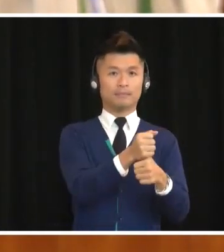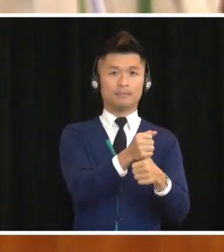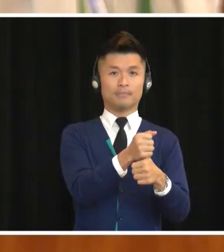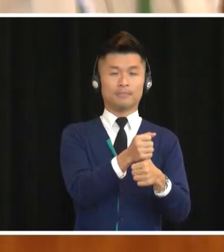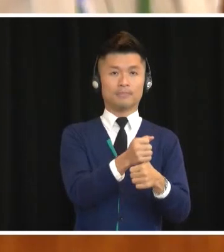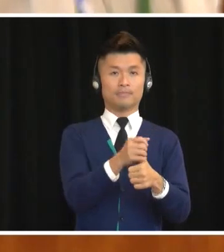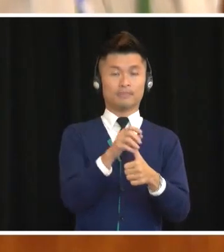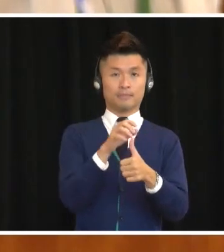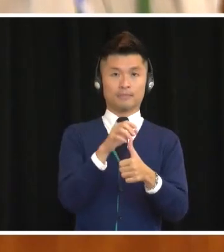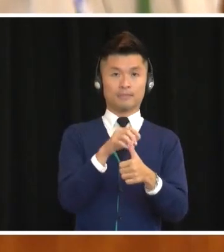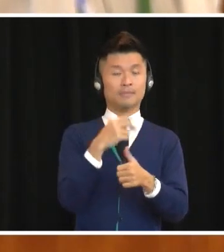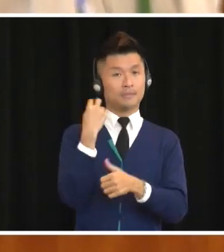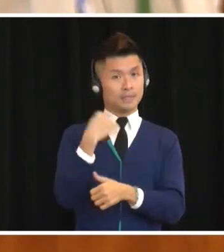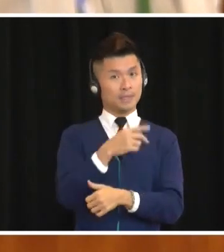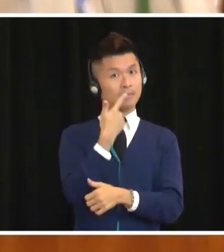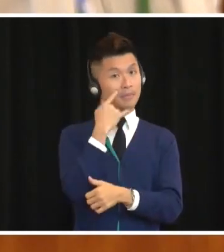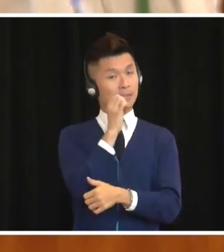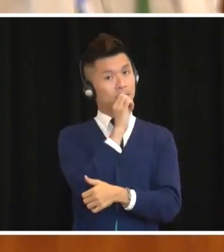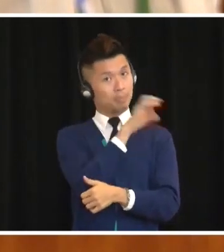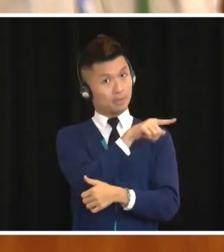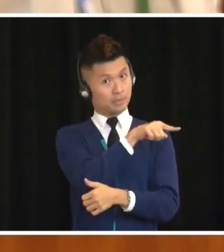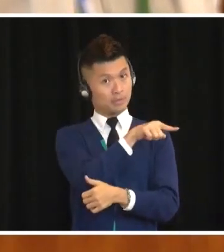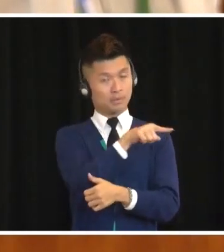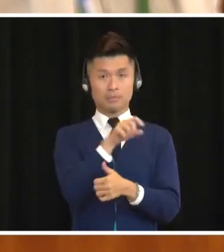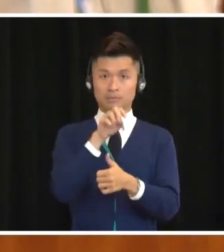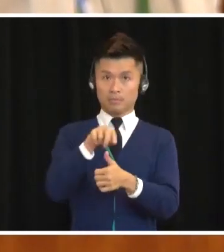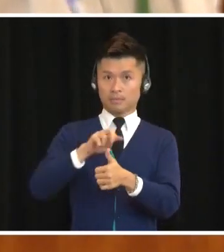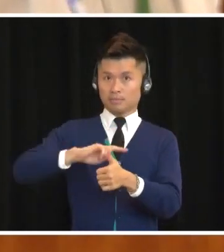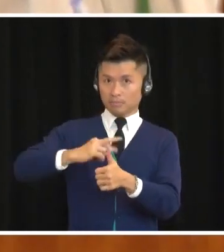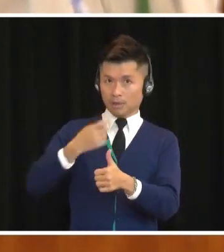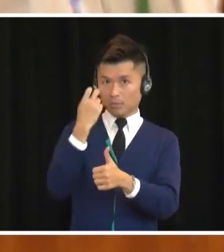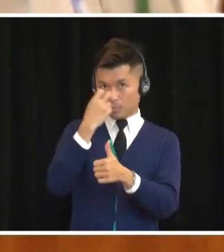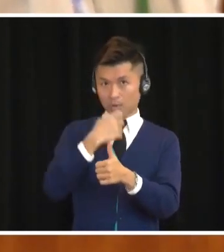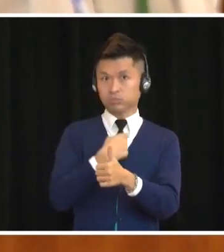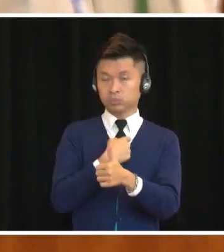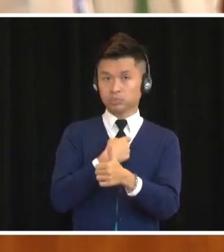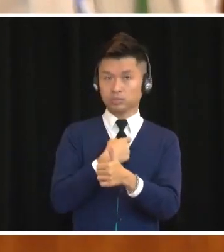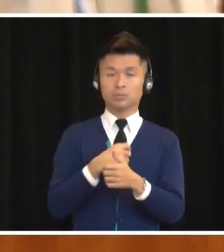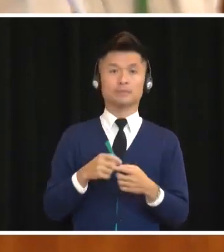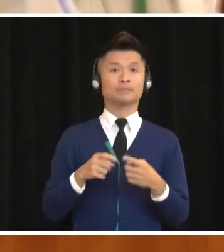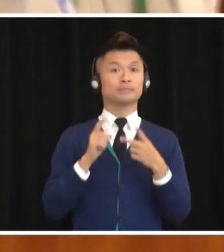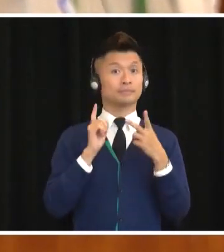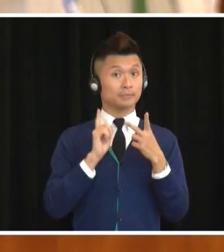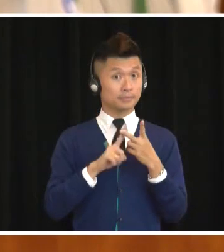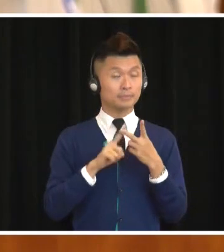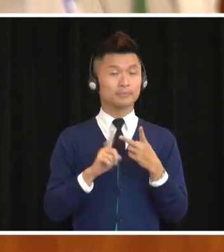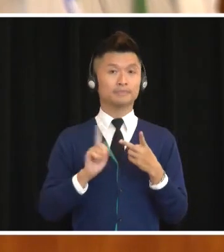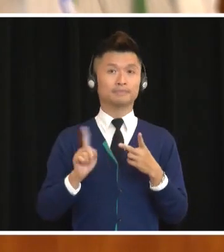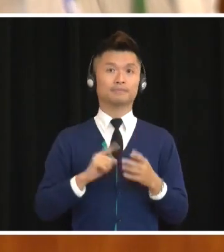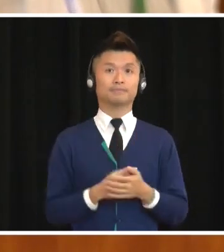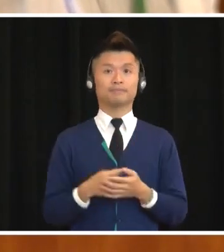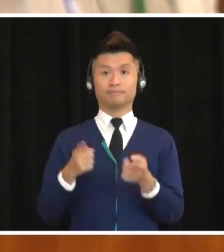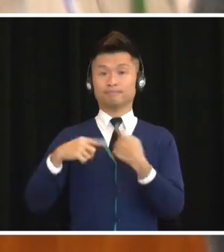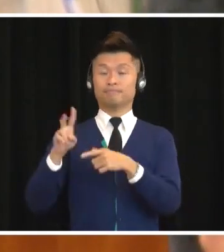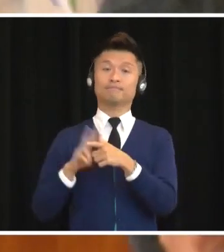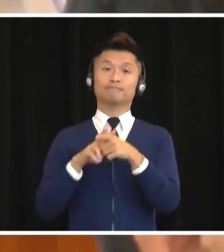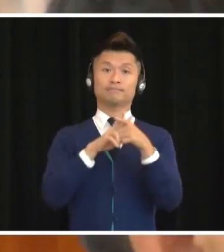grandparents, and we will remind his guardians and parents to make sure that they